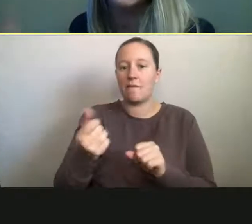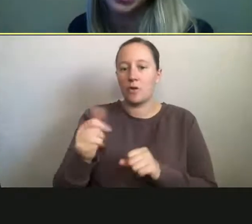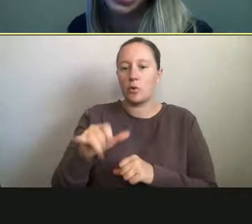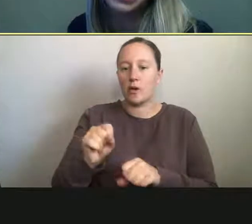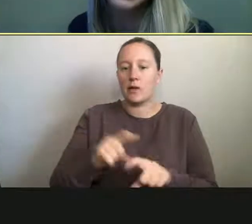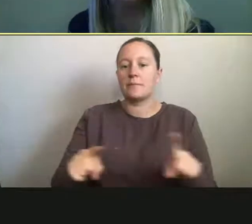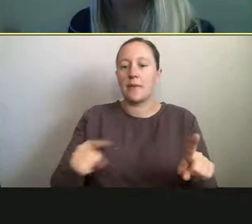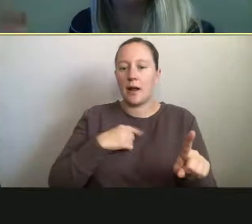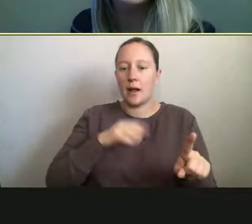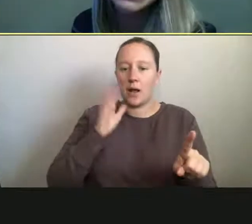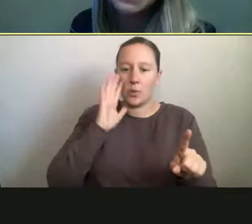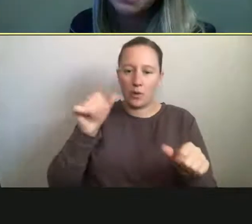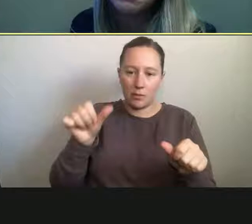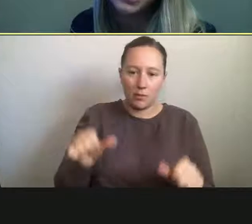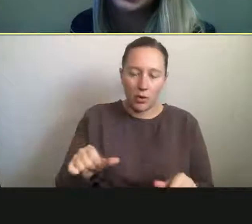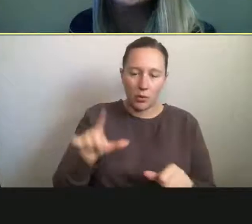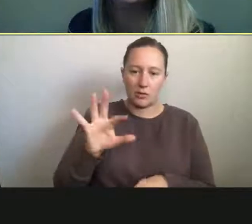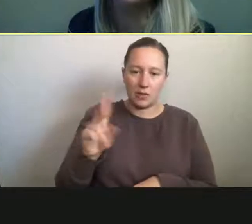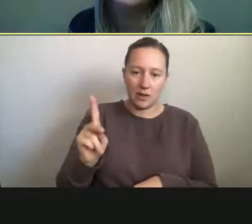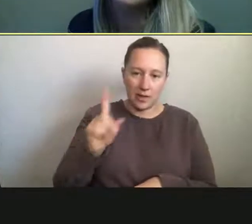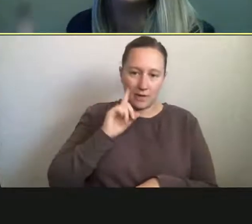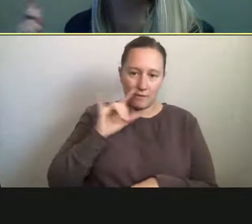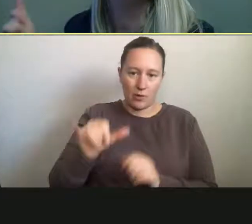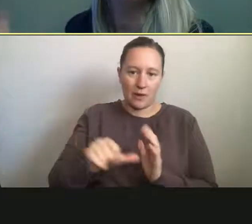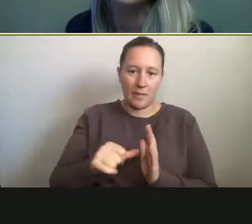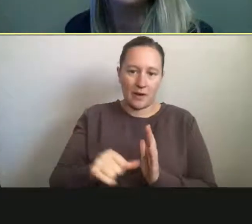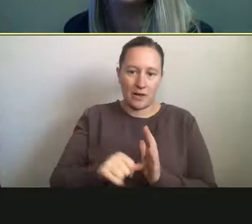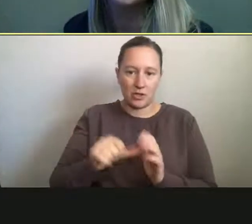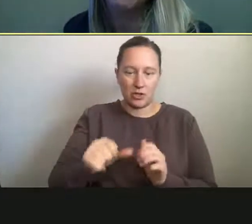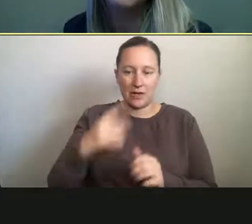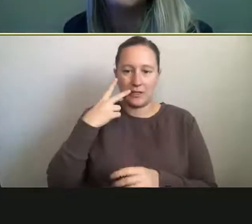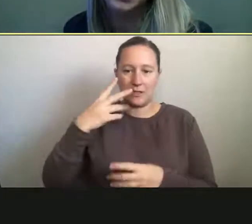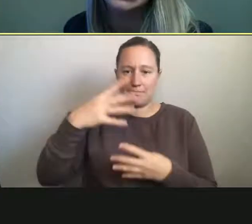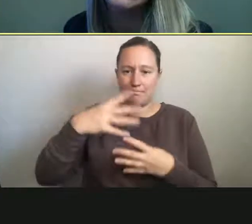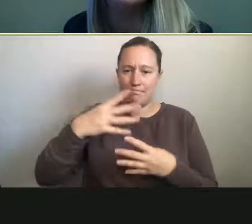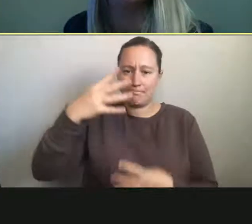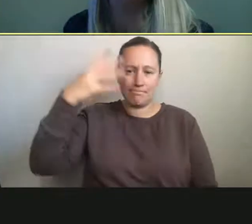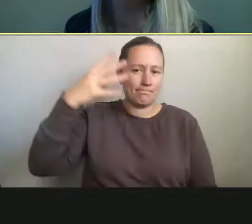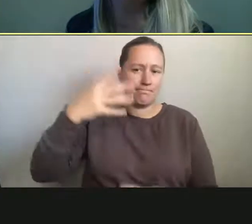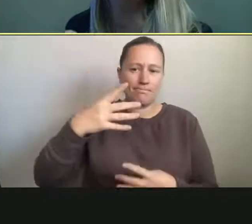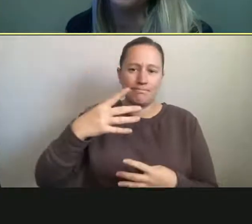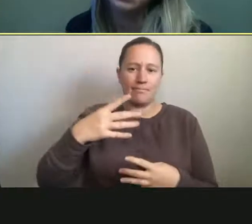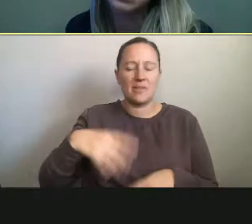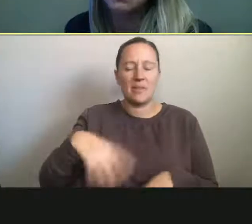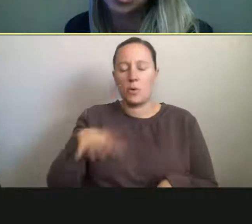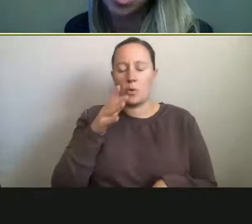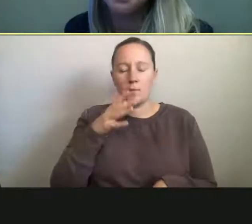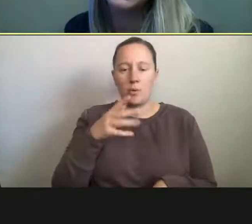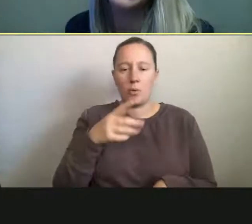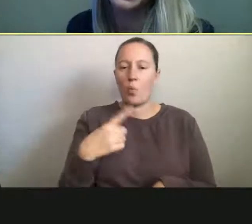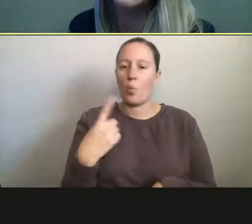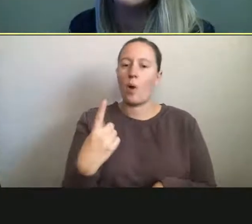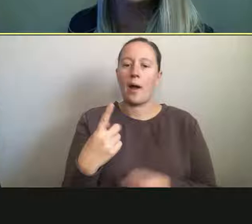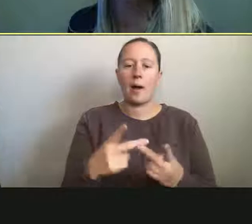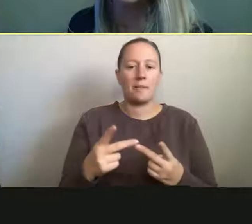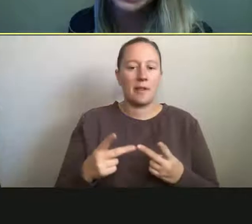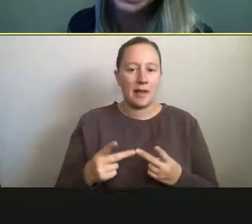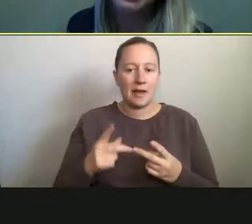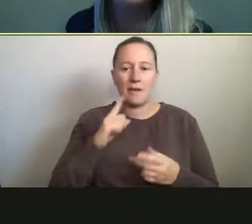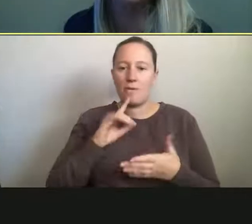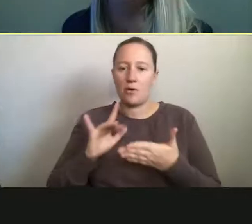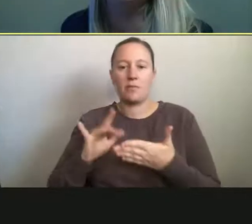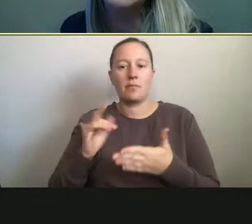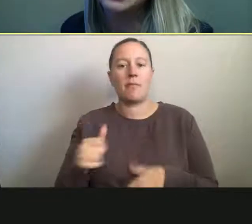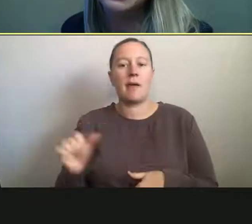put in the chat the link to that page and you'll see those start to show up there very soon. So that's a one-stop shop to access